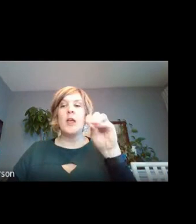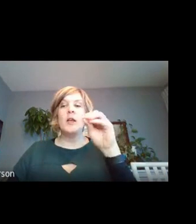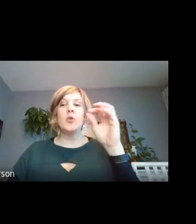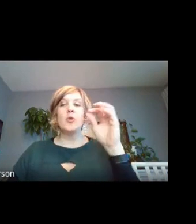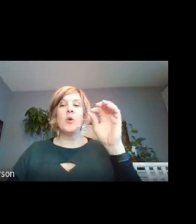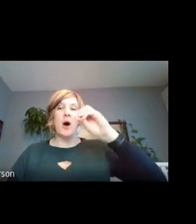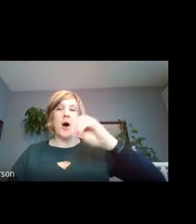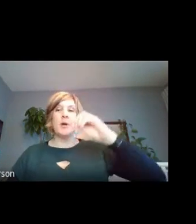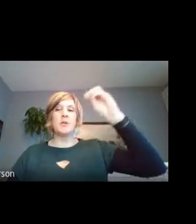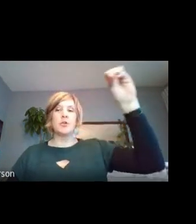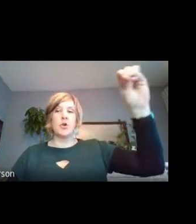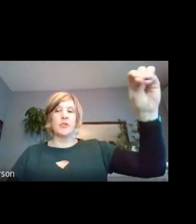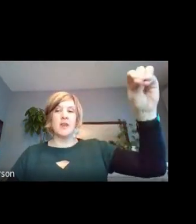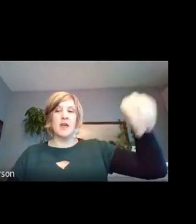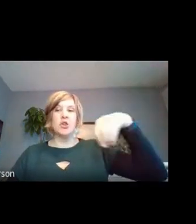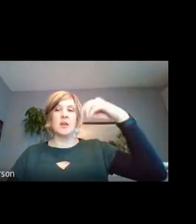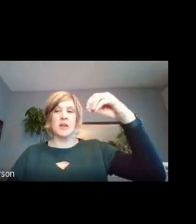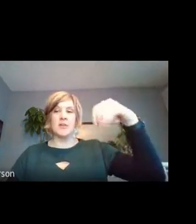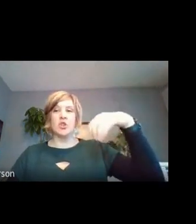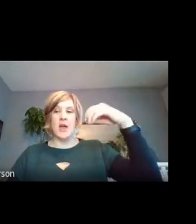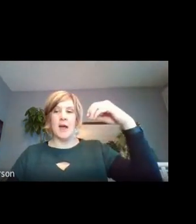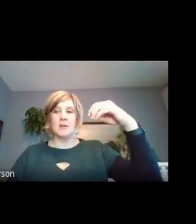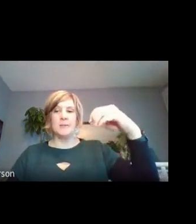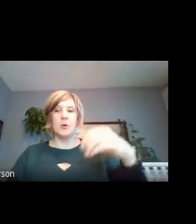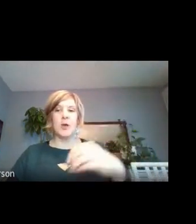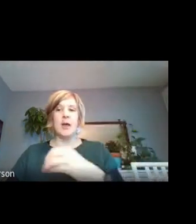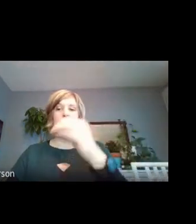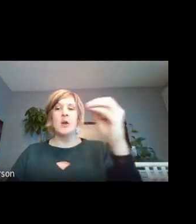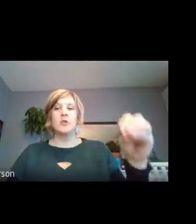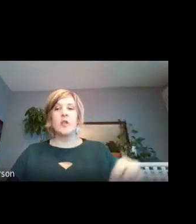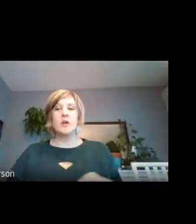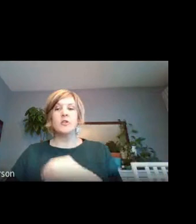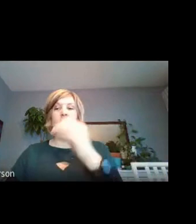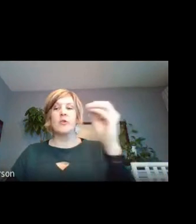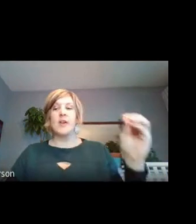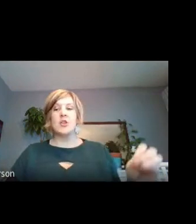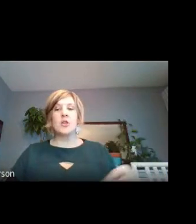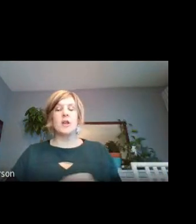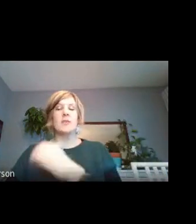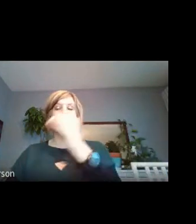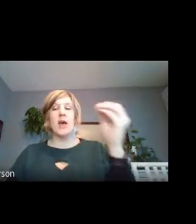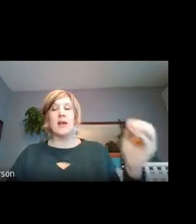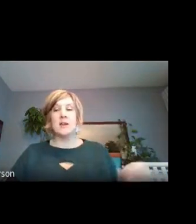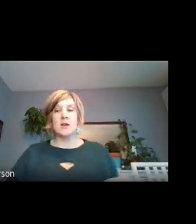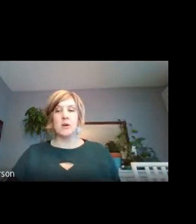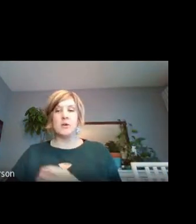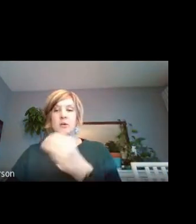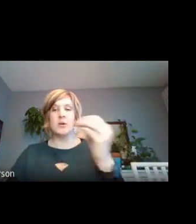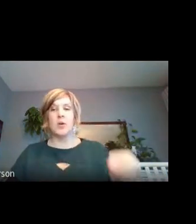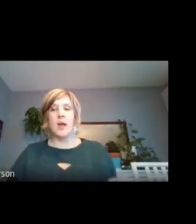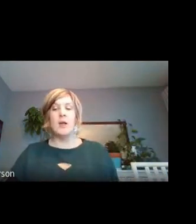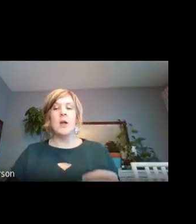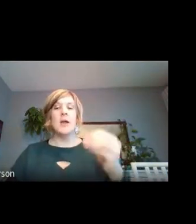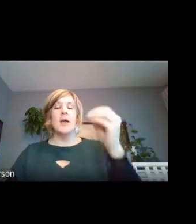it's going to pop a little notification in the chat okay so there's the notification in the chat here